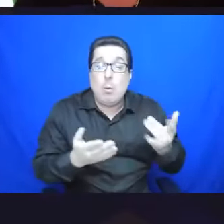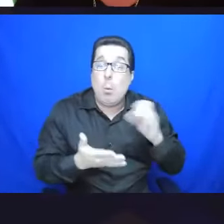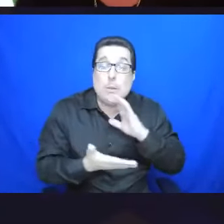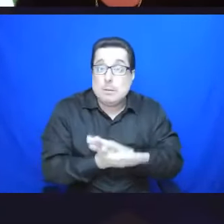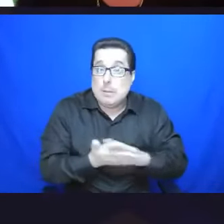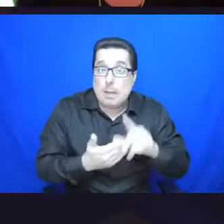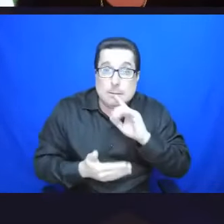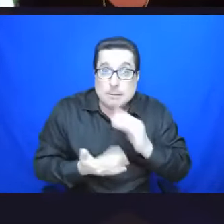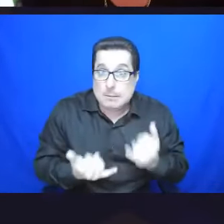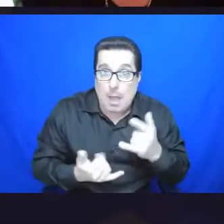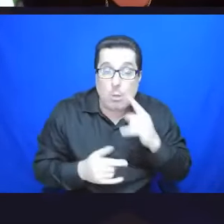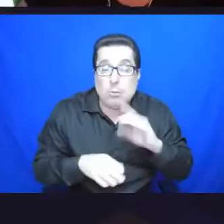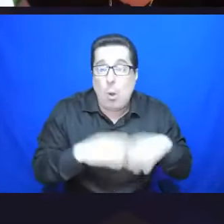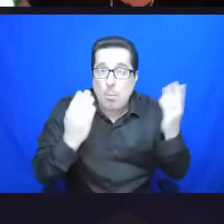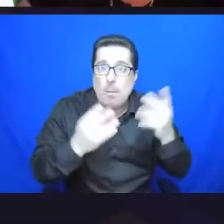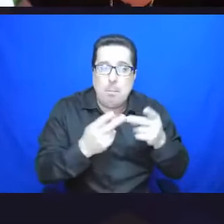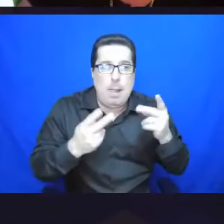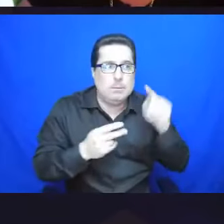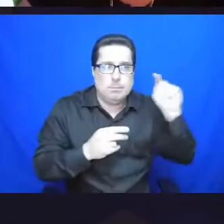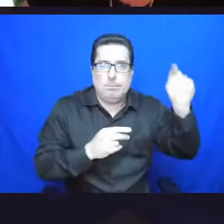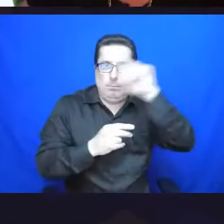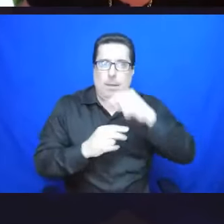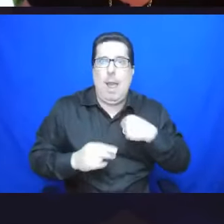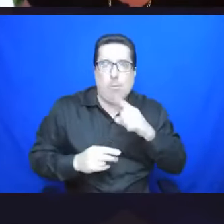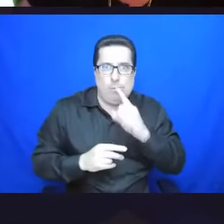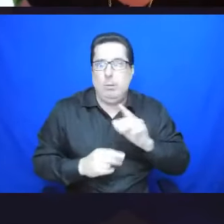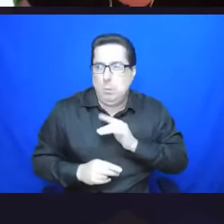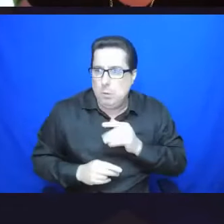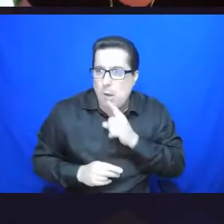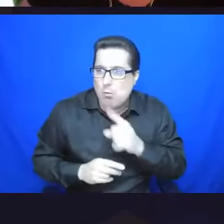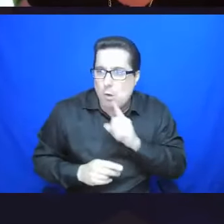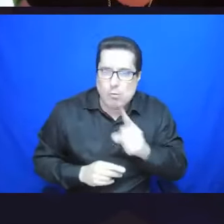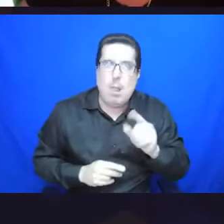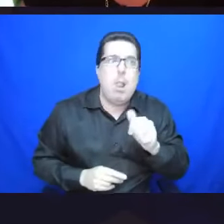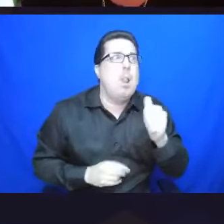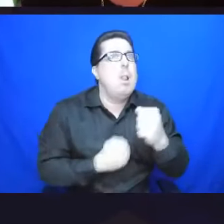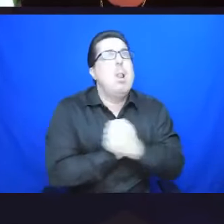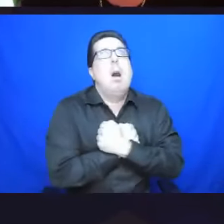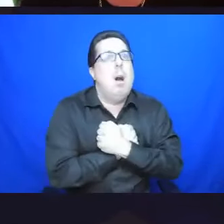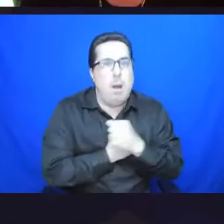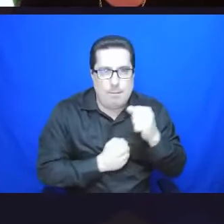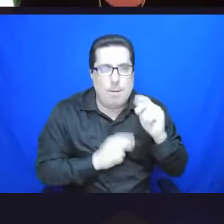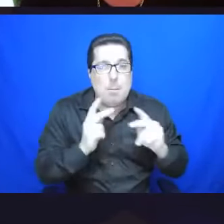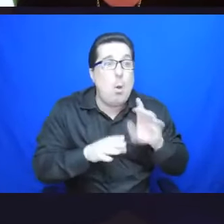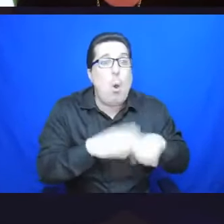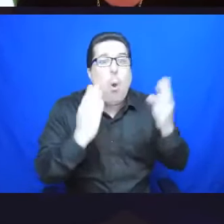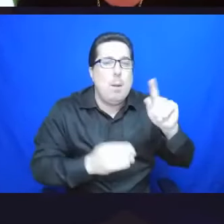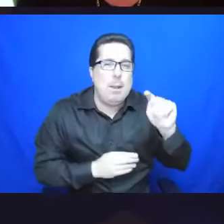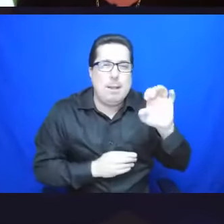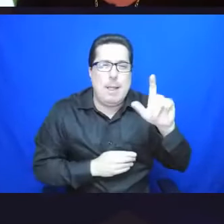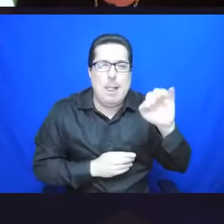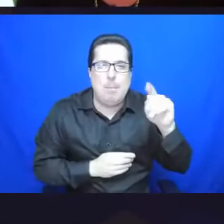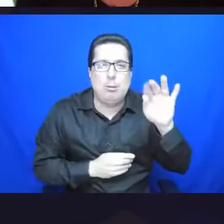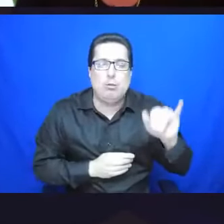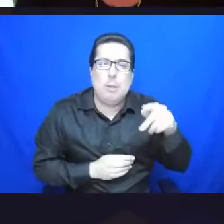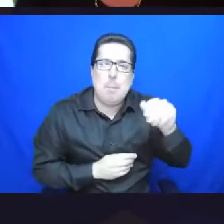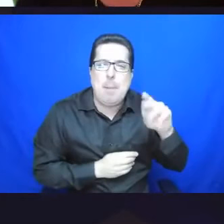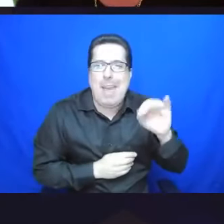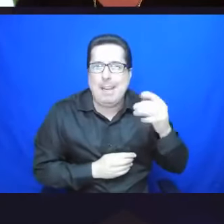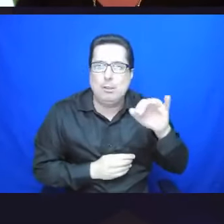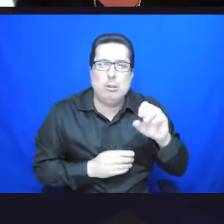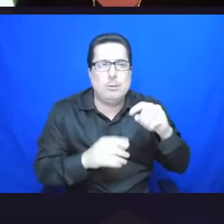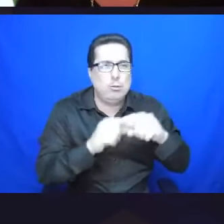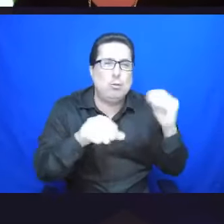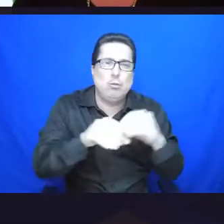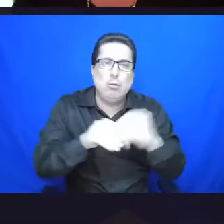a totally open source ways to do this. And so I really, really love people who are using OpenTelemetry packages to send trace